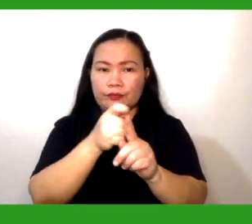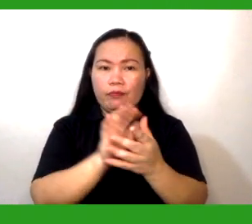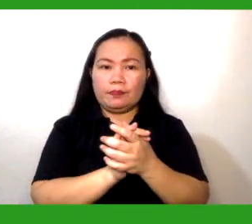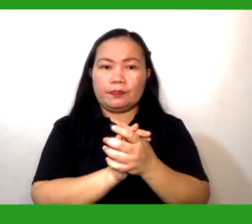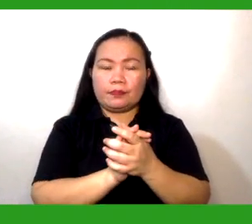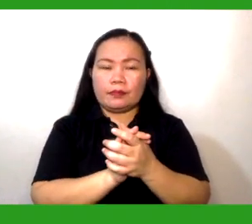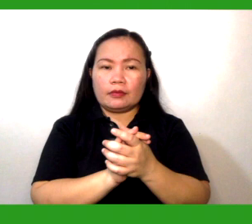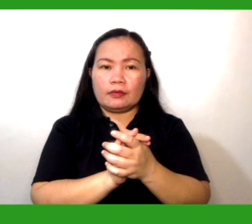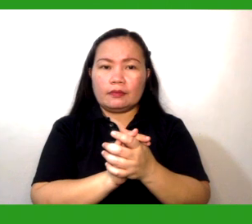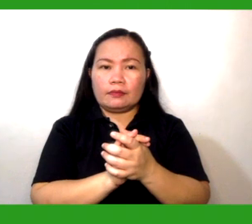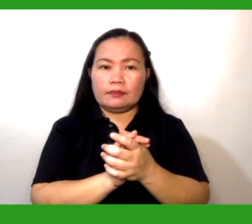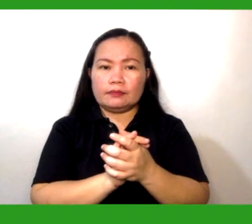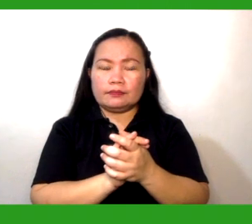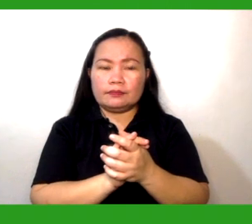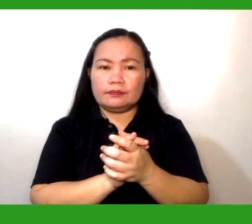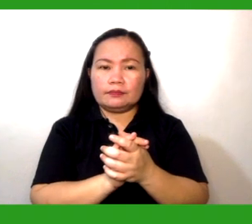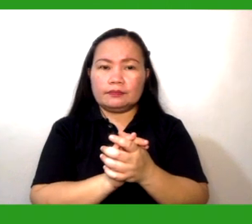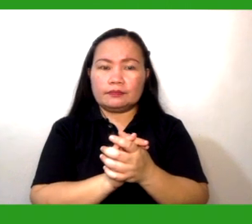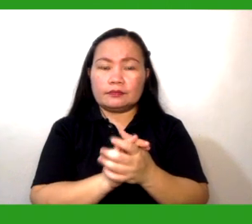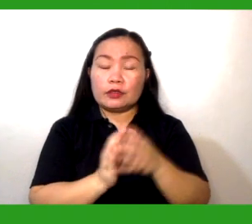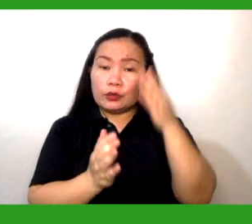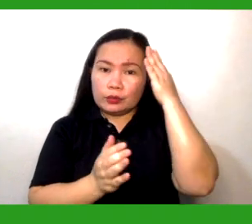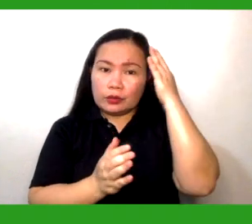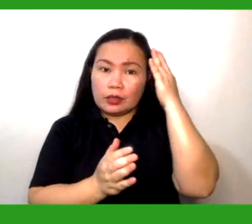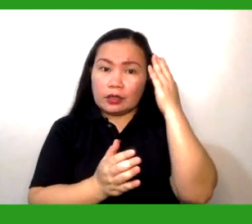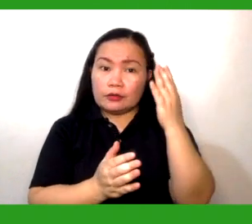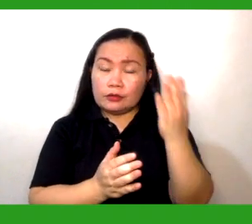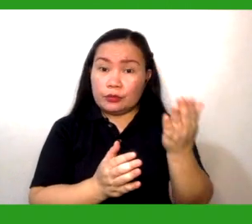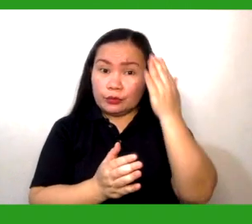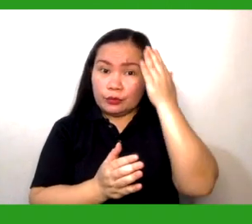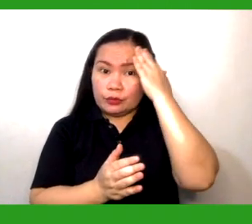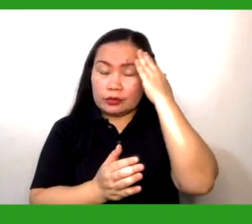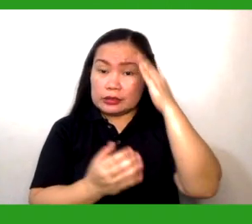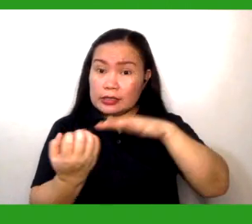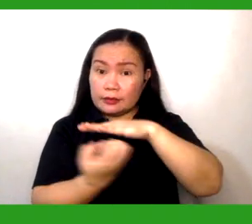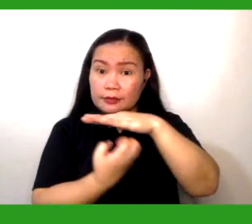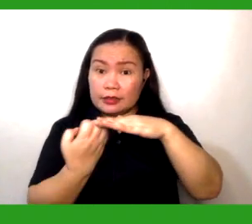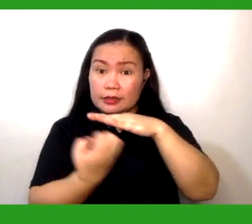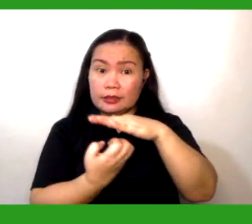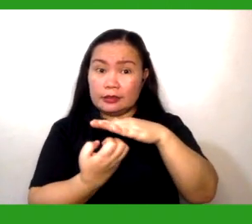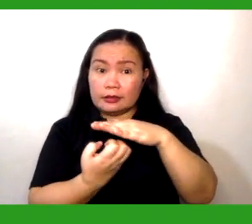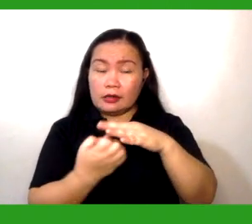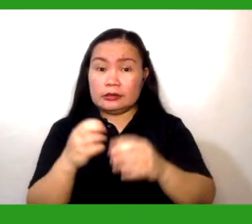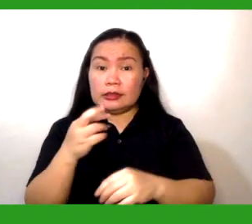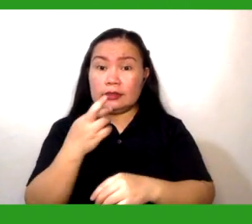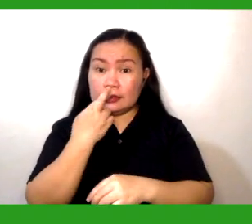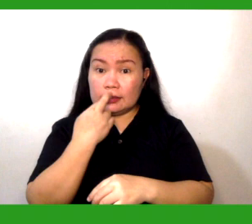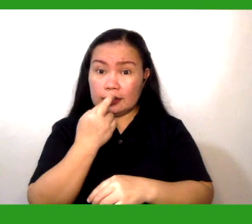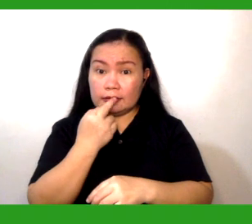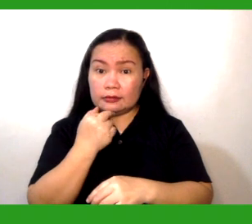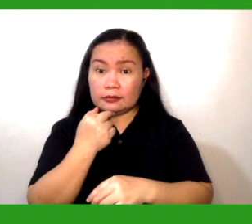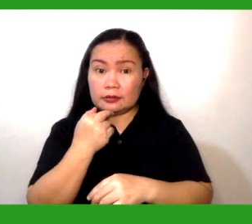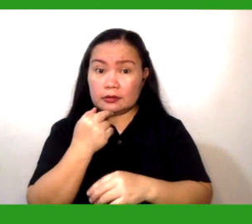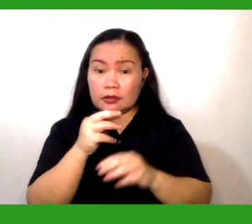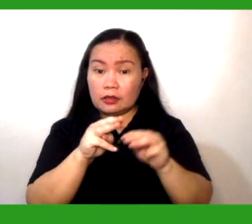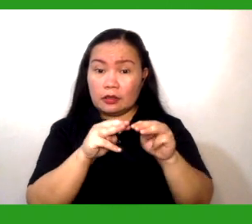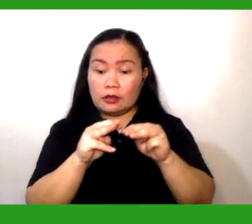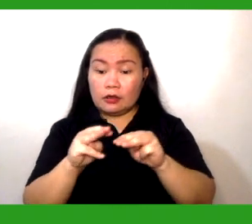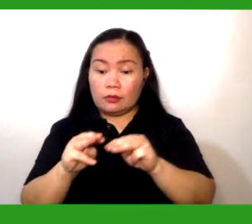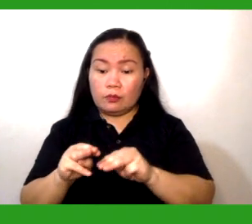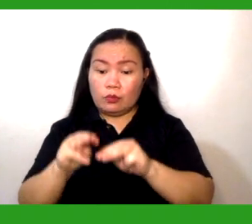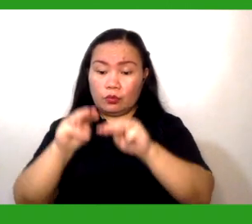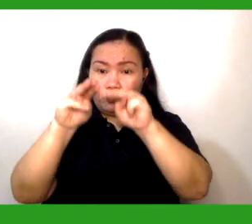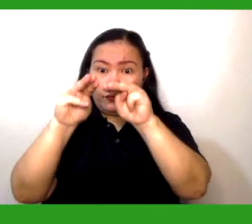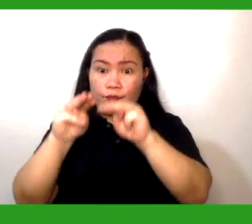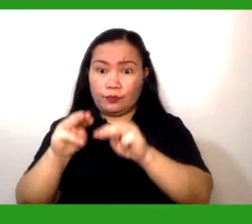sa ganitong thermometer na itong pula na to, gumagalaw siya depende sa weather